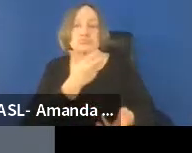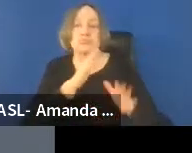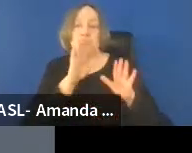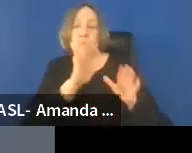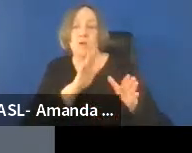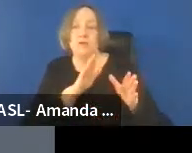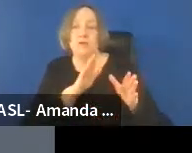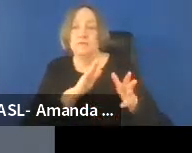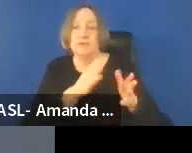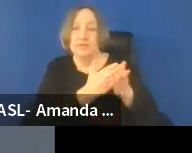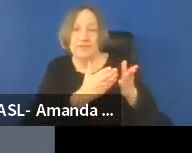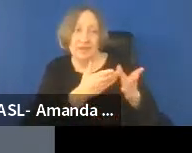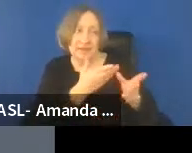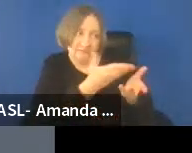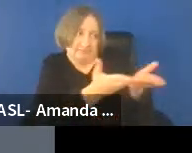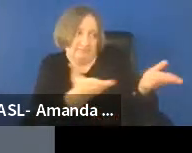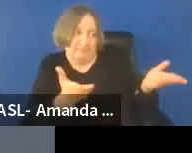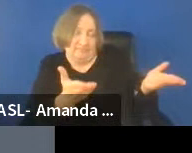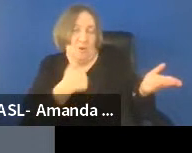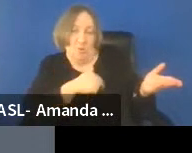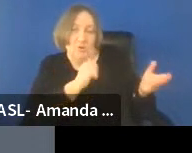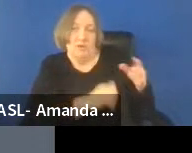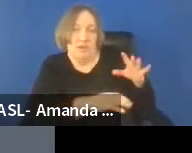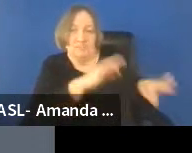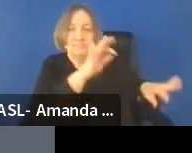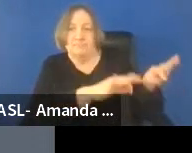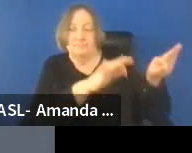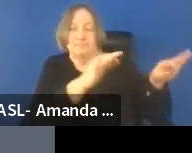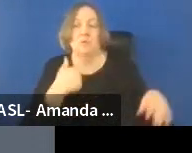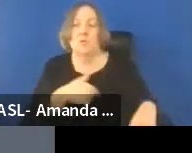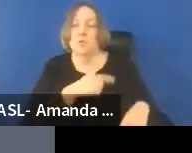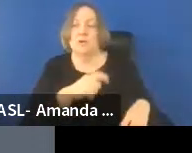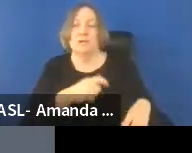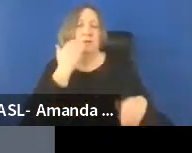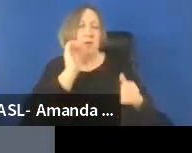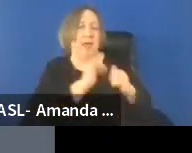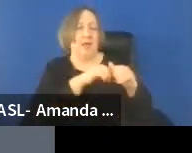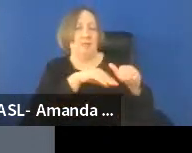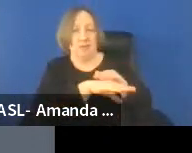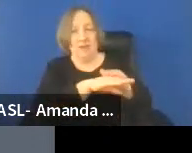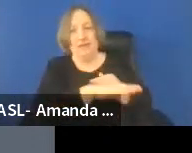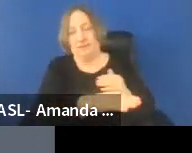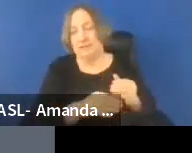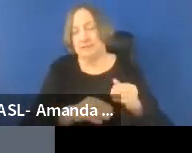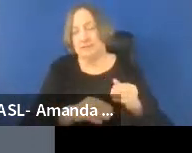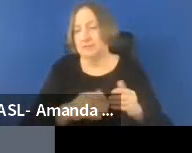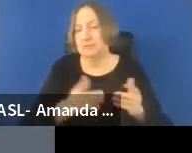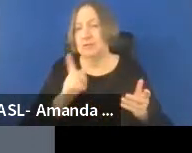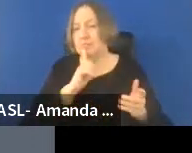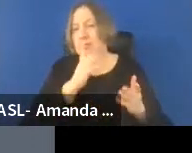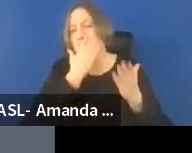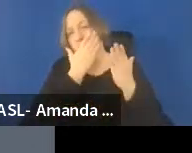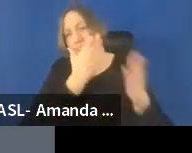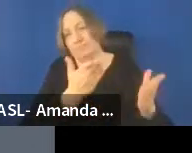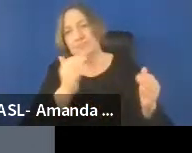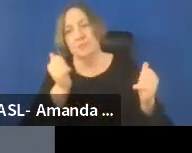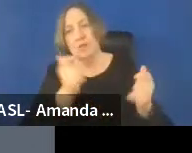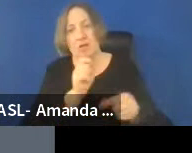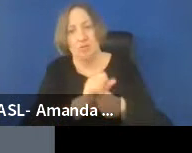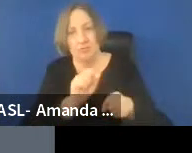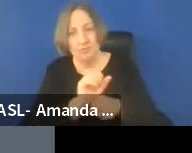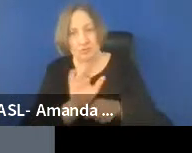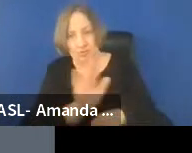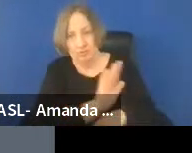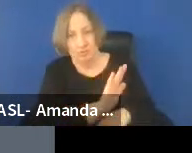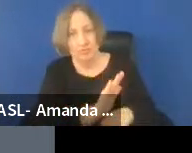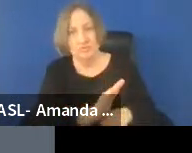treasures, and they're not hidden. They're there in plain sight, but we just need to know how to get access to them. So I really do appreciate all of the work that you did